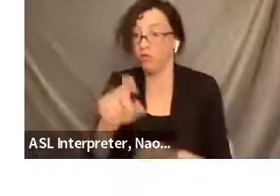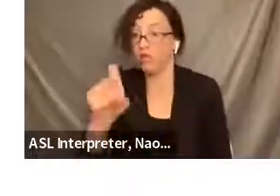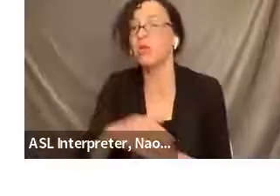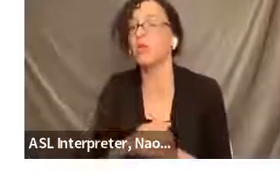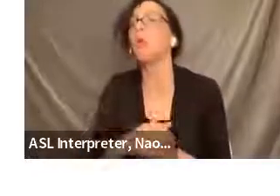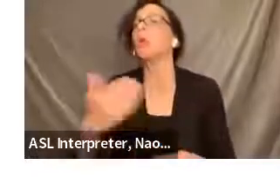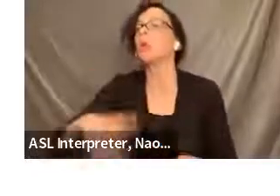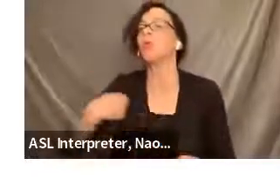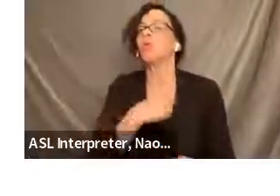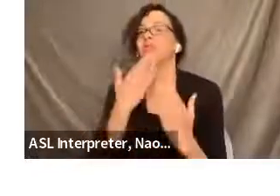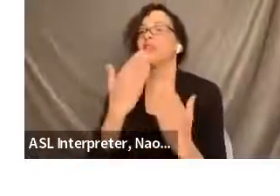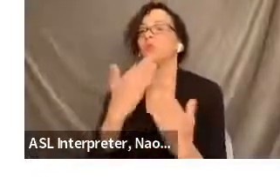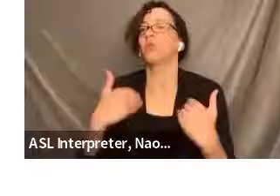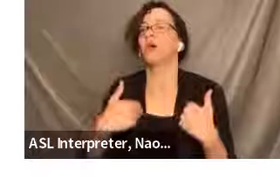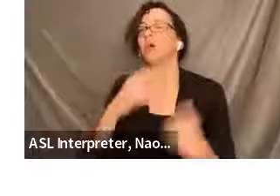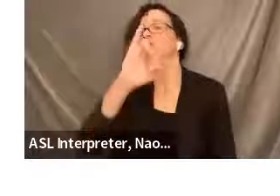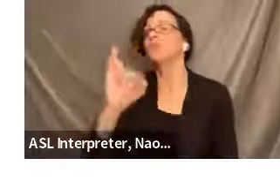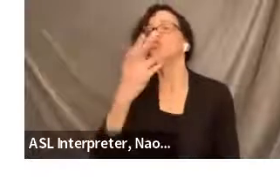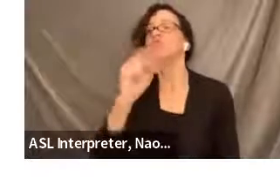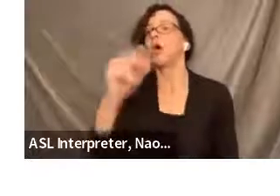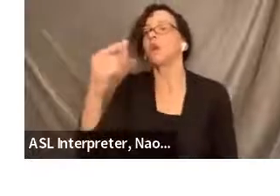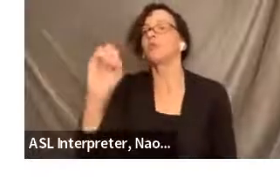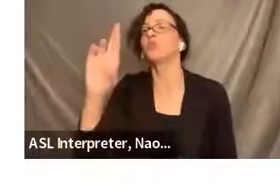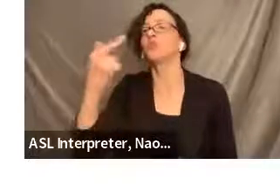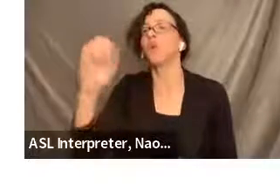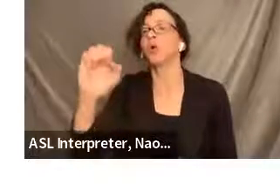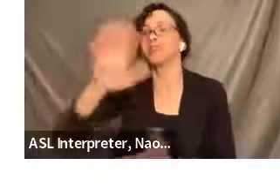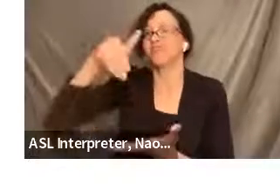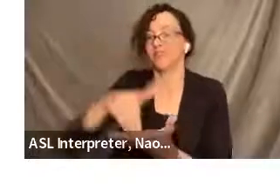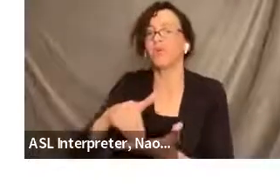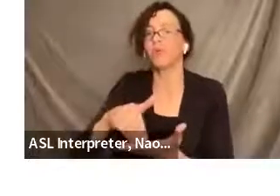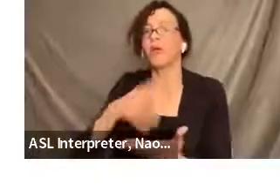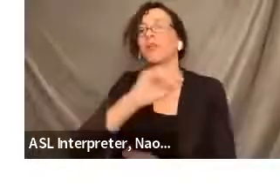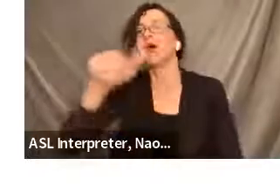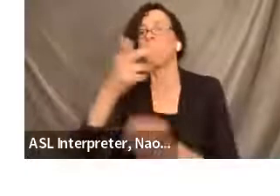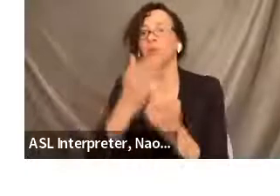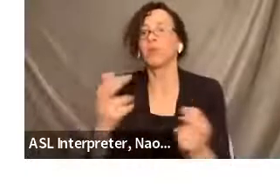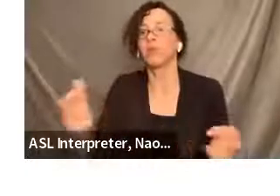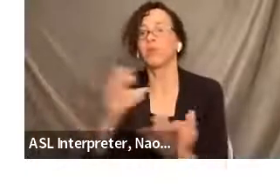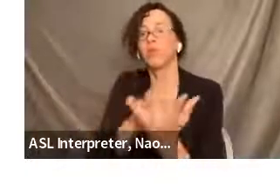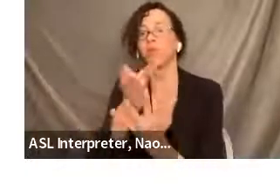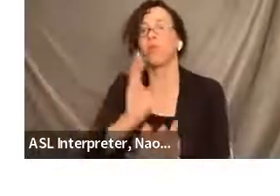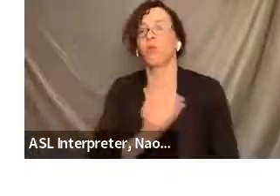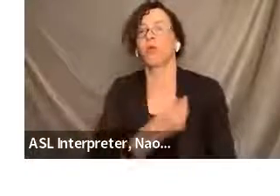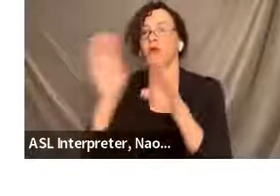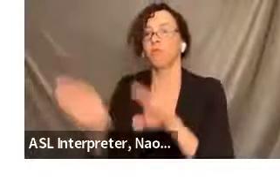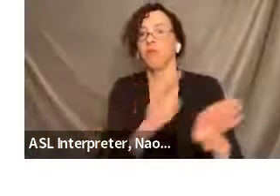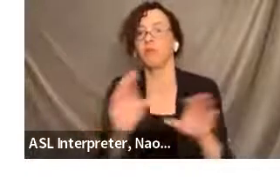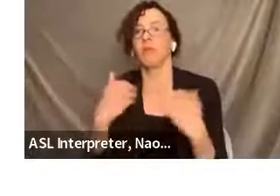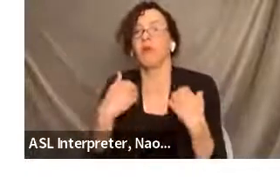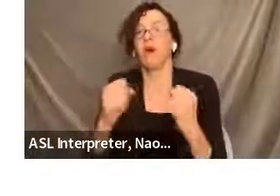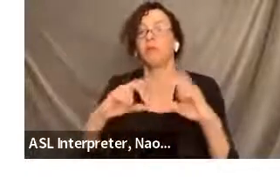that we have John George as well as other vat of resources through our behavioral health department and